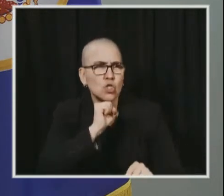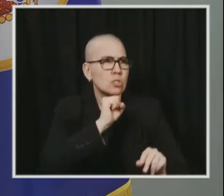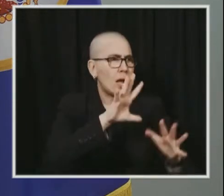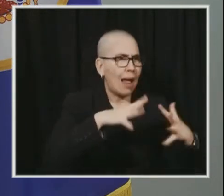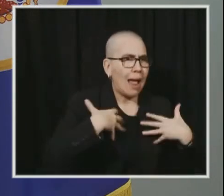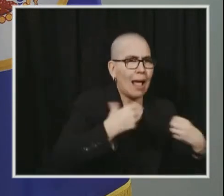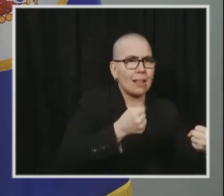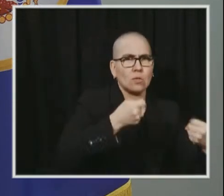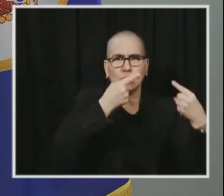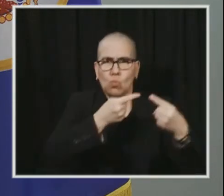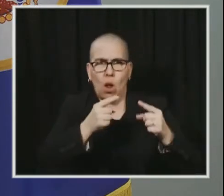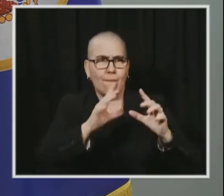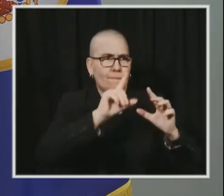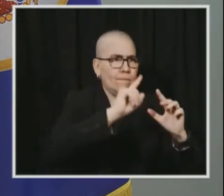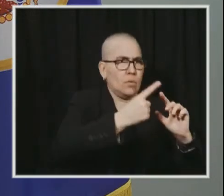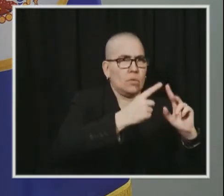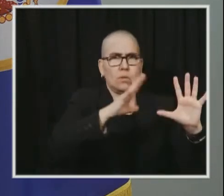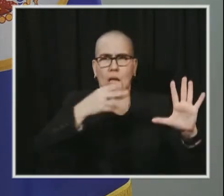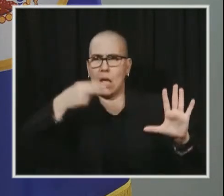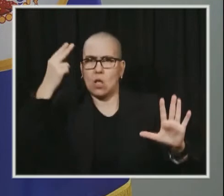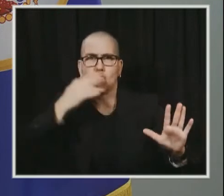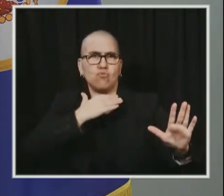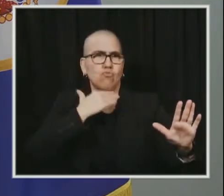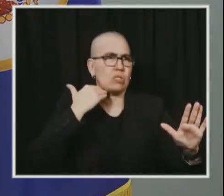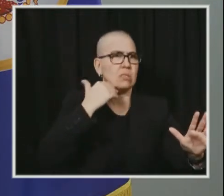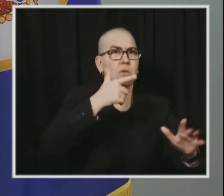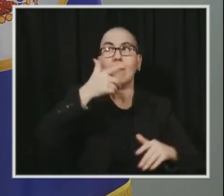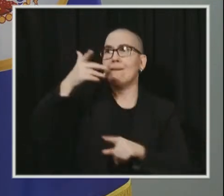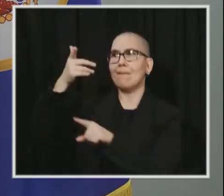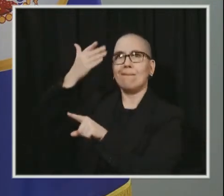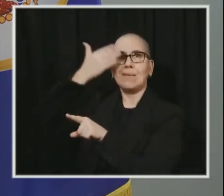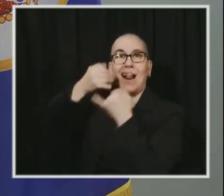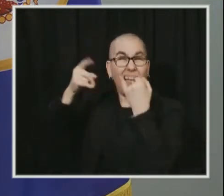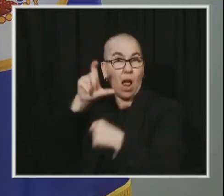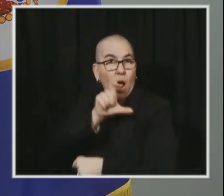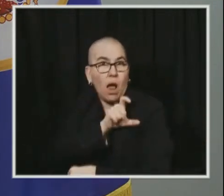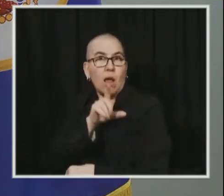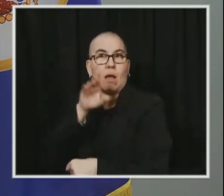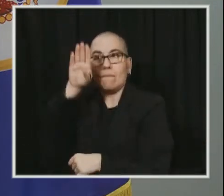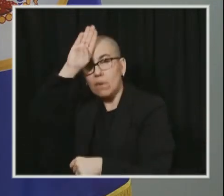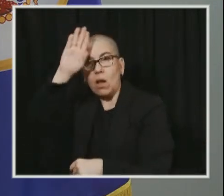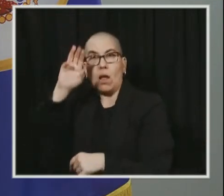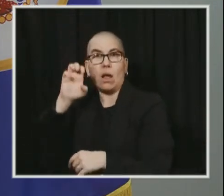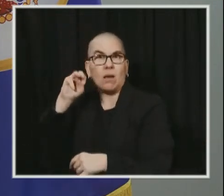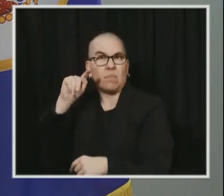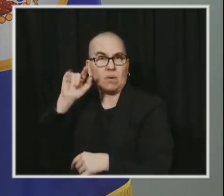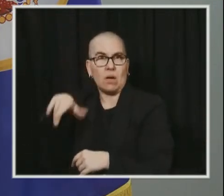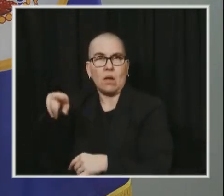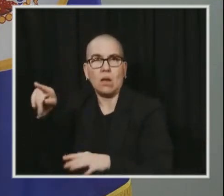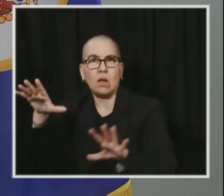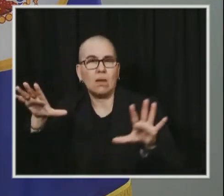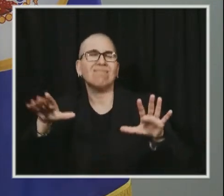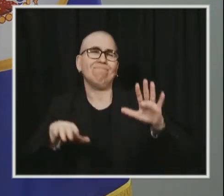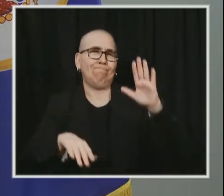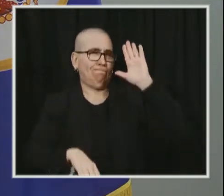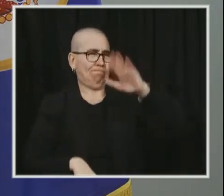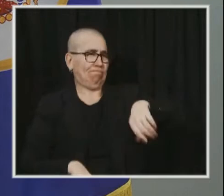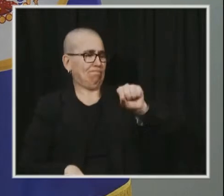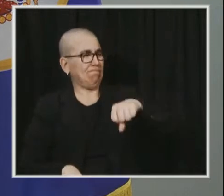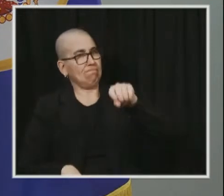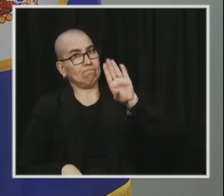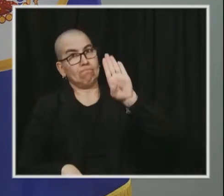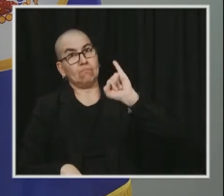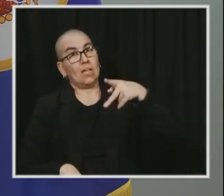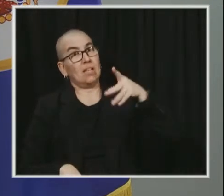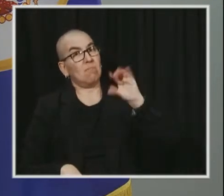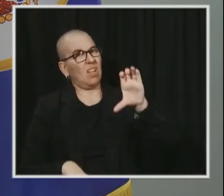at risk, and frontline essential workers. And we also know that racial and ethnic minorities are disproportionately affected by COVID, as you've